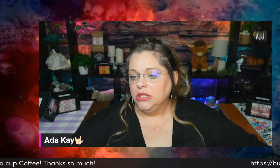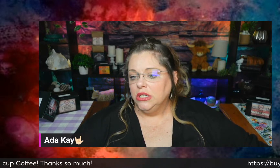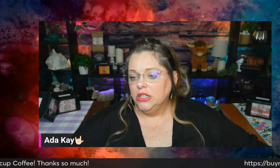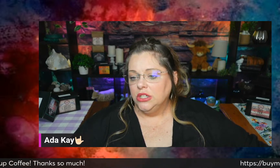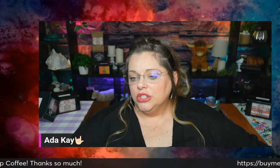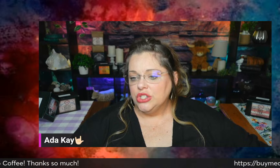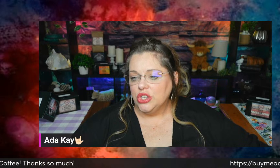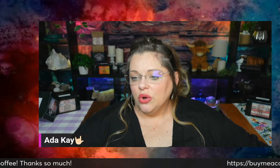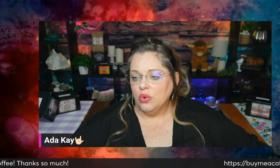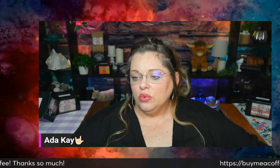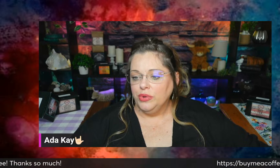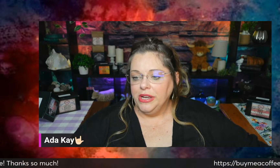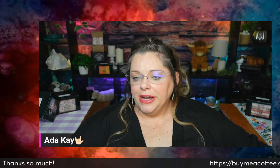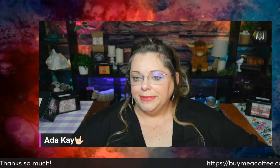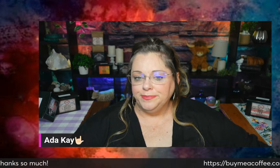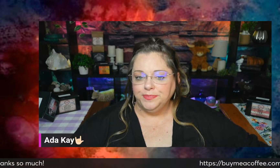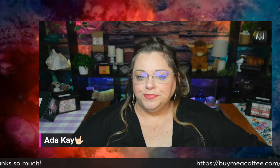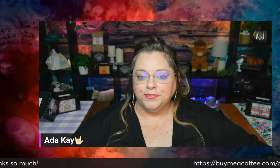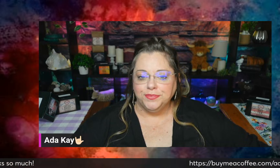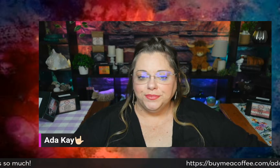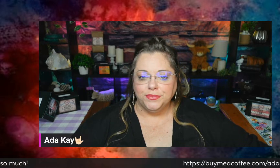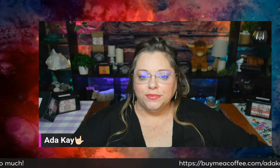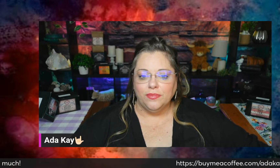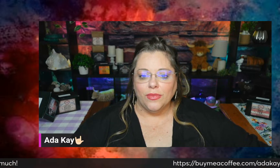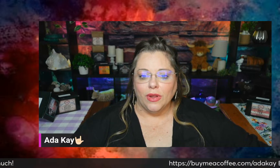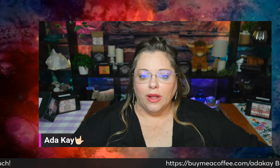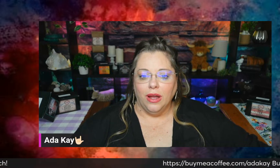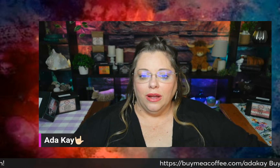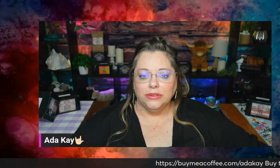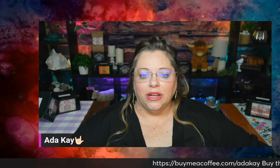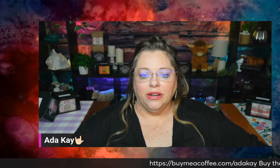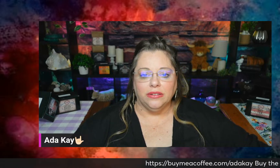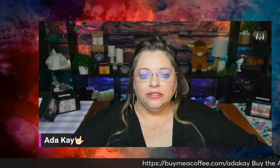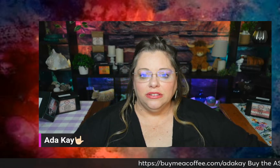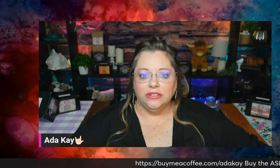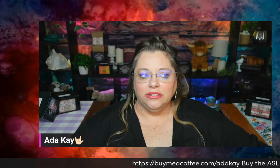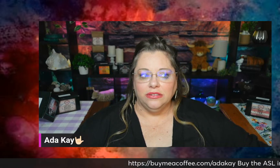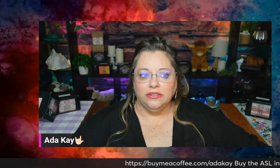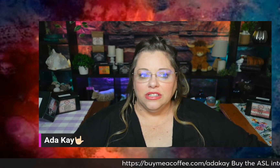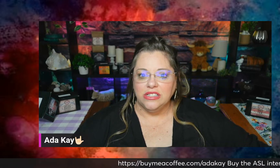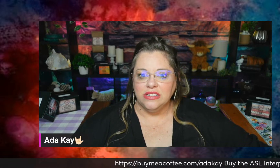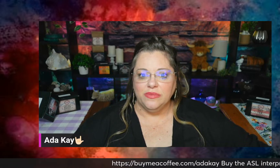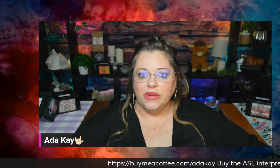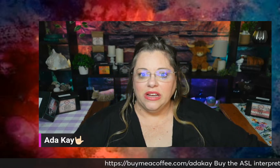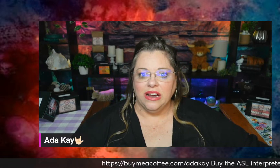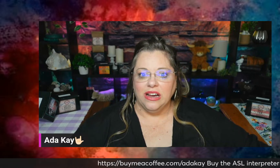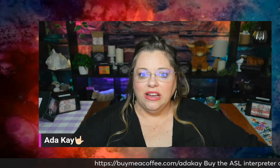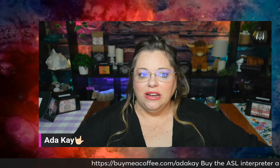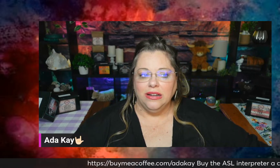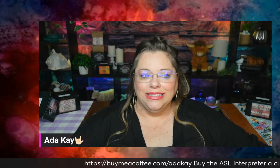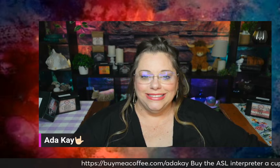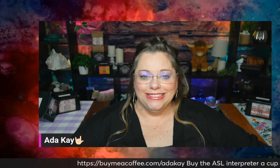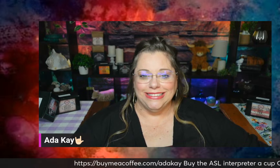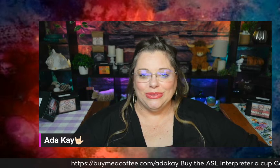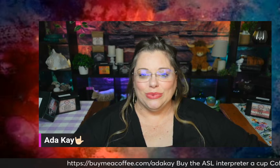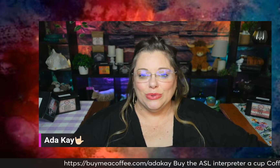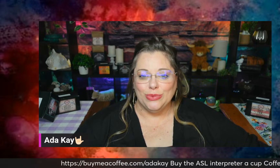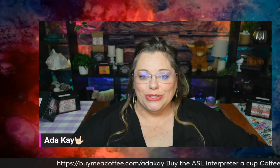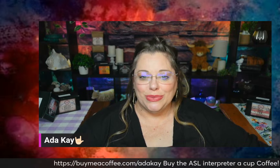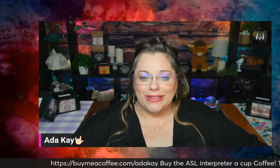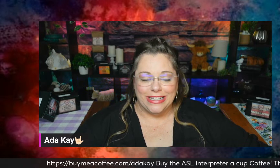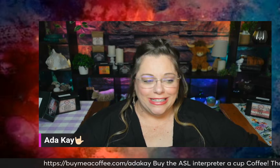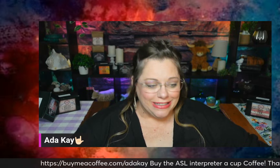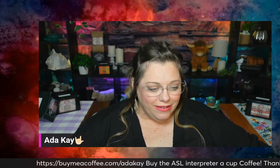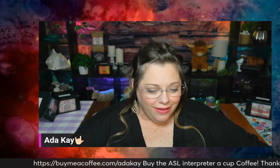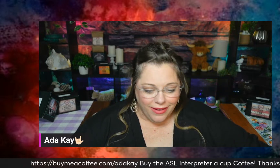reaction. So, yeah. I was like, this isn't being high. And the room